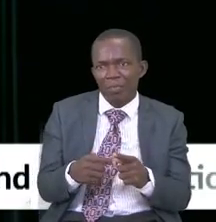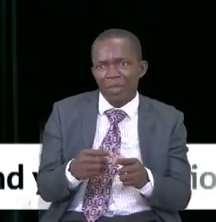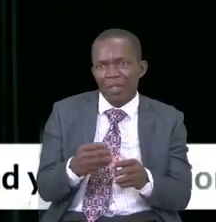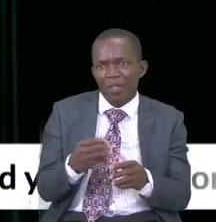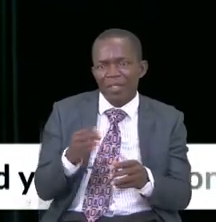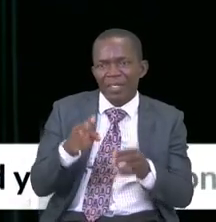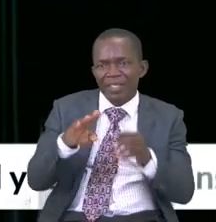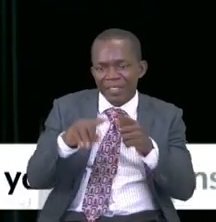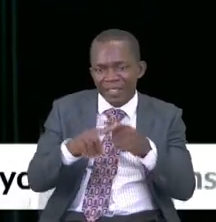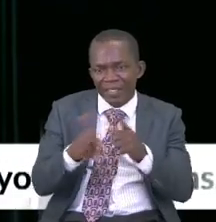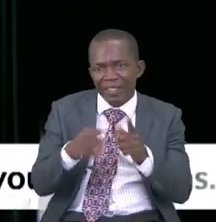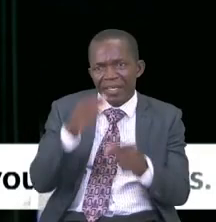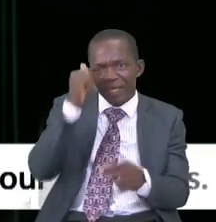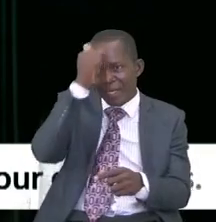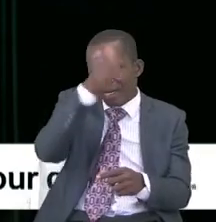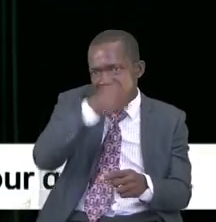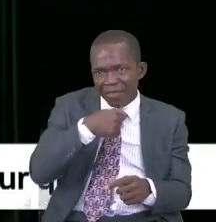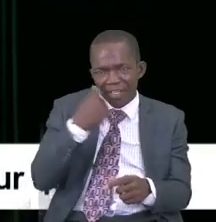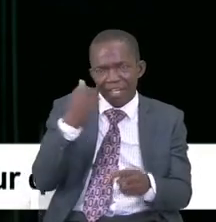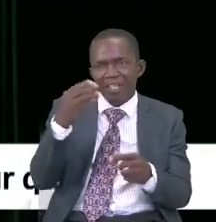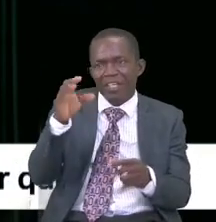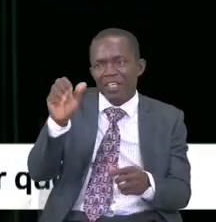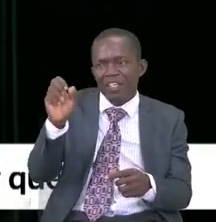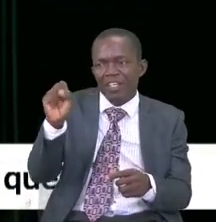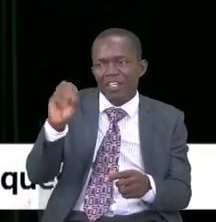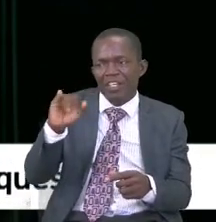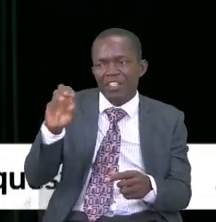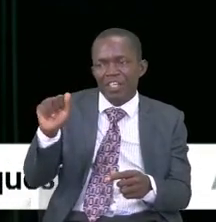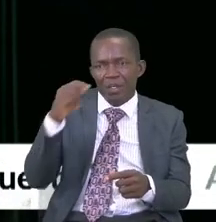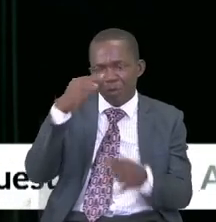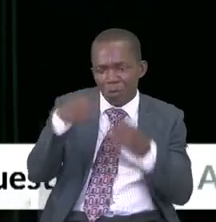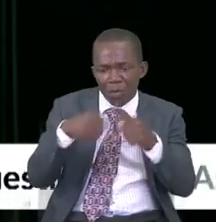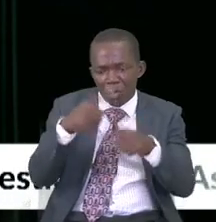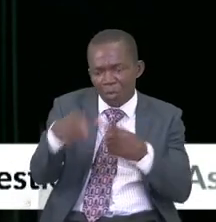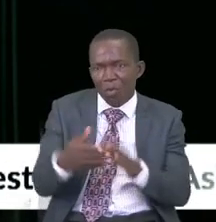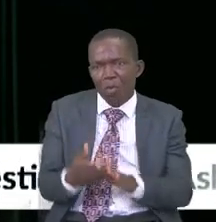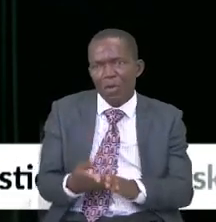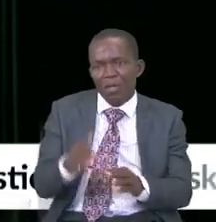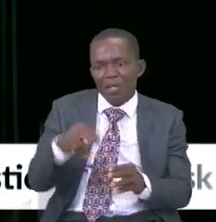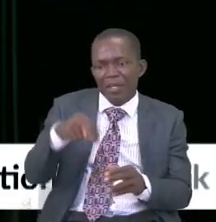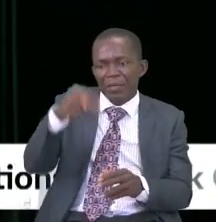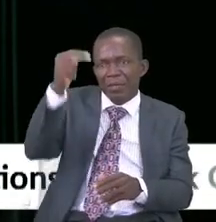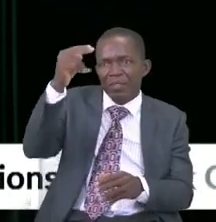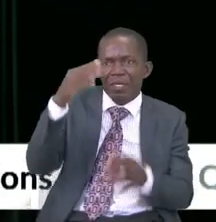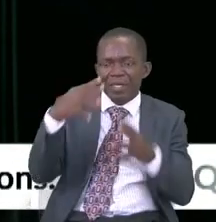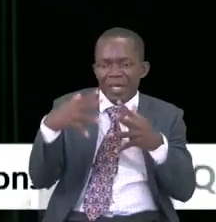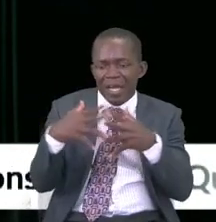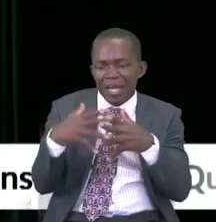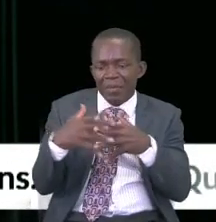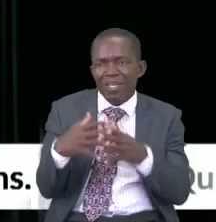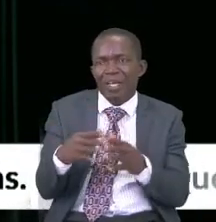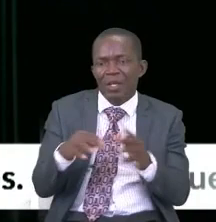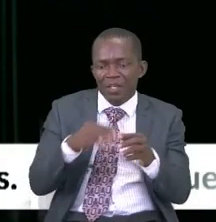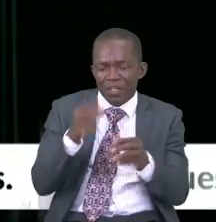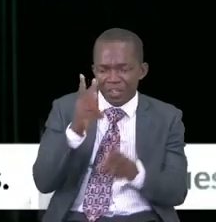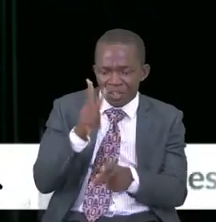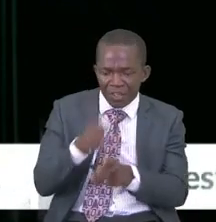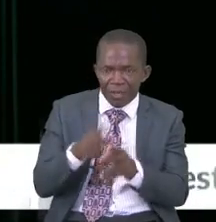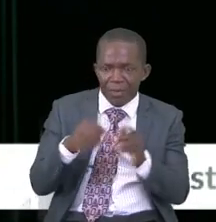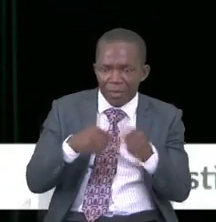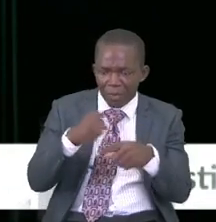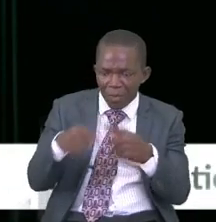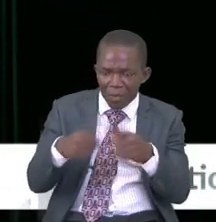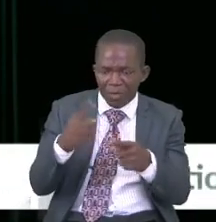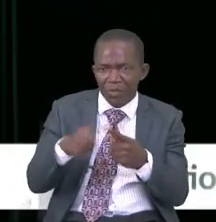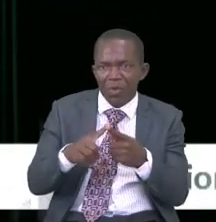Asia, go. Australia, go. In Africa, go. In America, go. Keep going. Keep going to